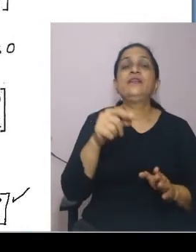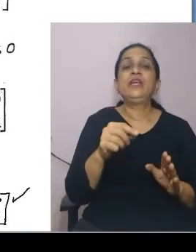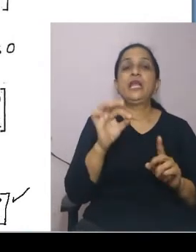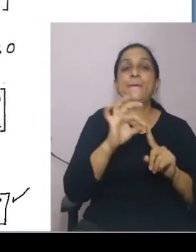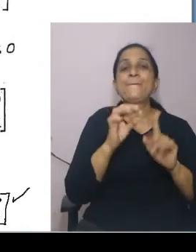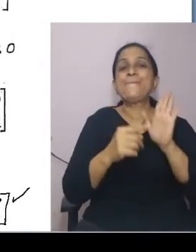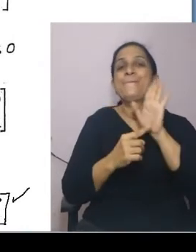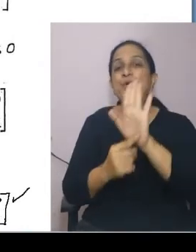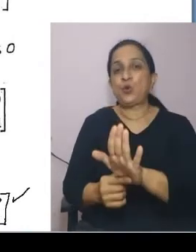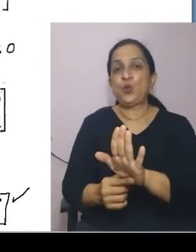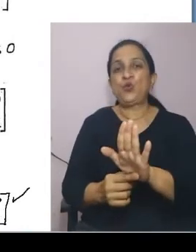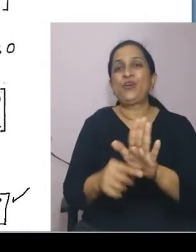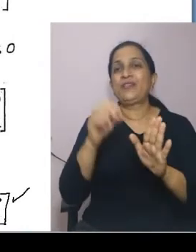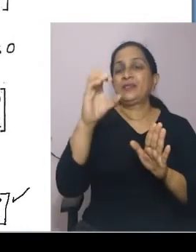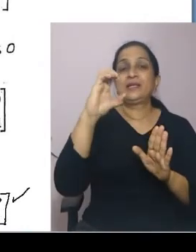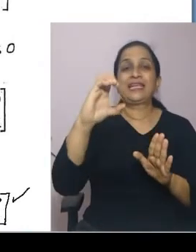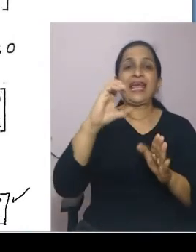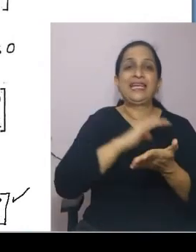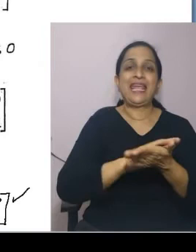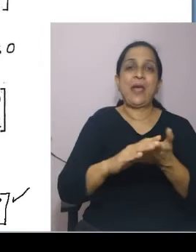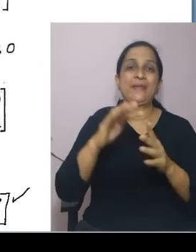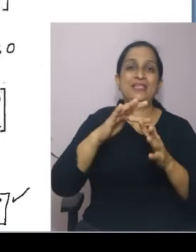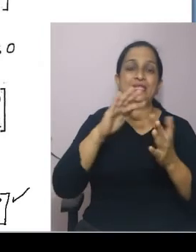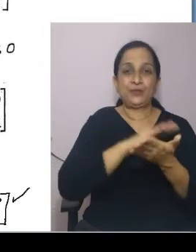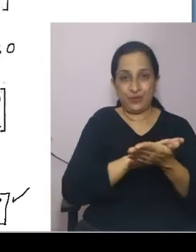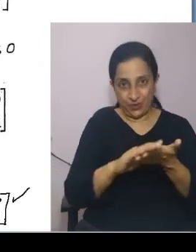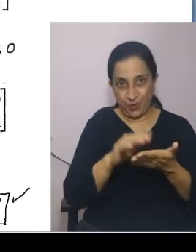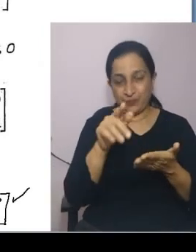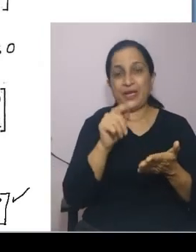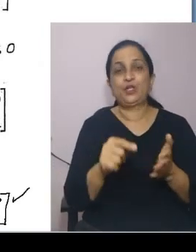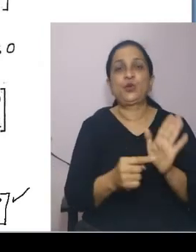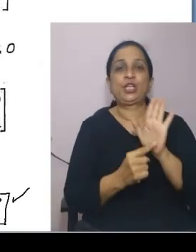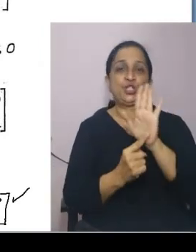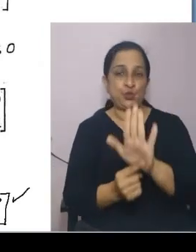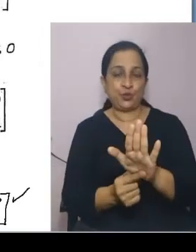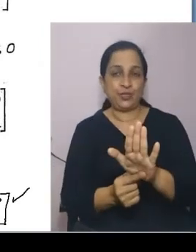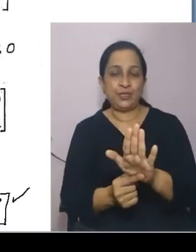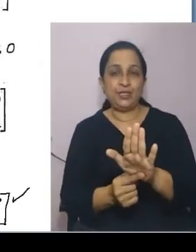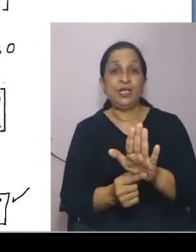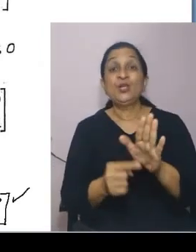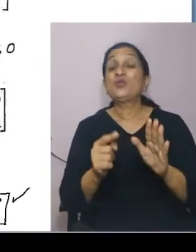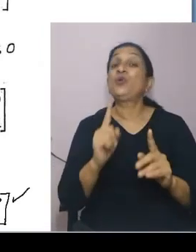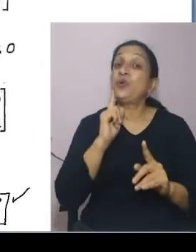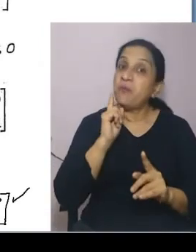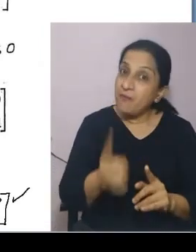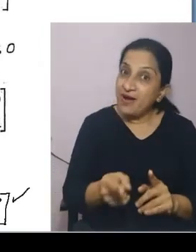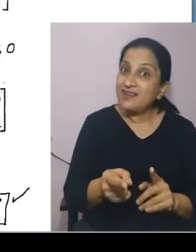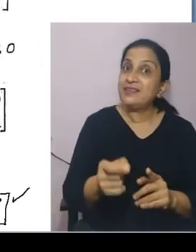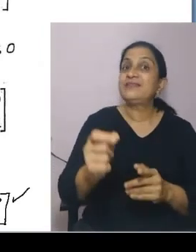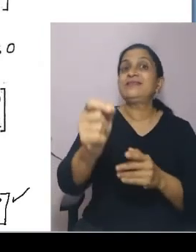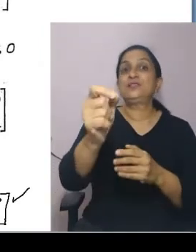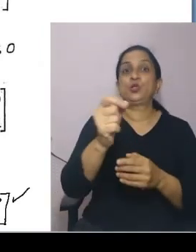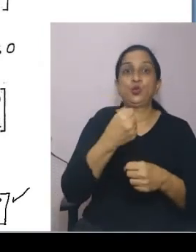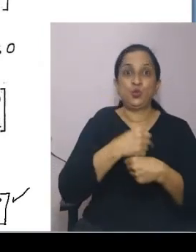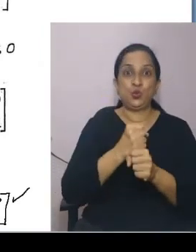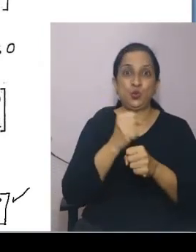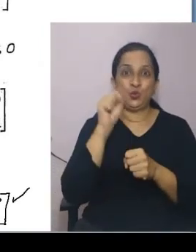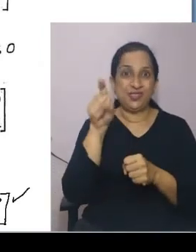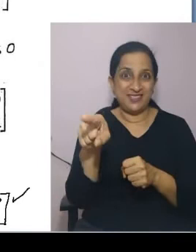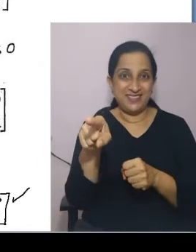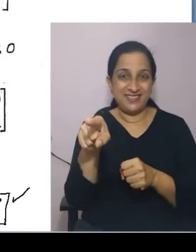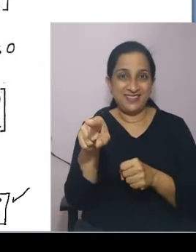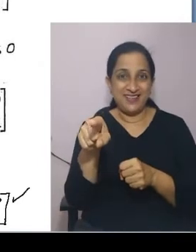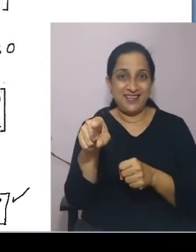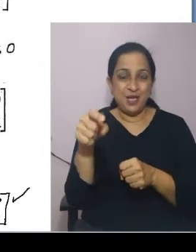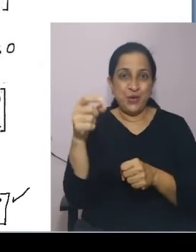that Cayley Hamilton theorem holds good. So please attempt this problem without fail. You